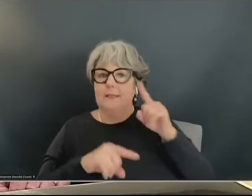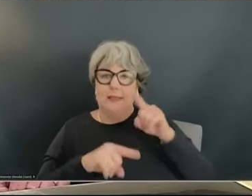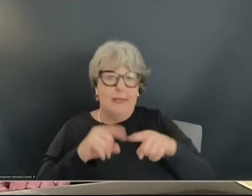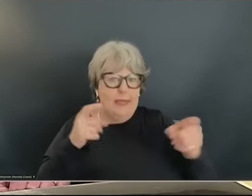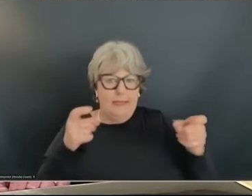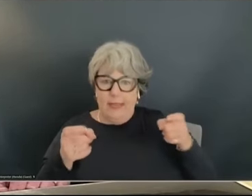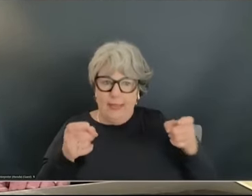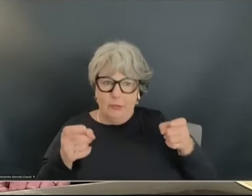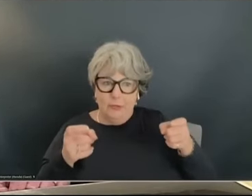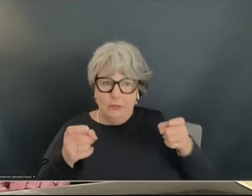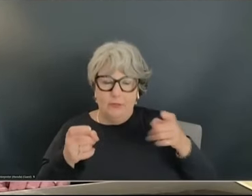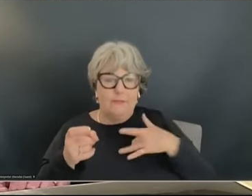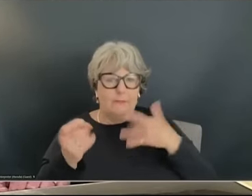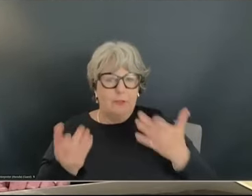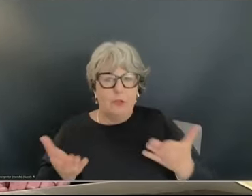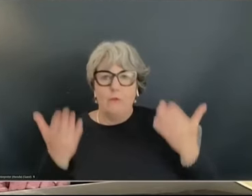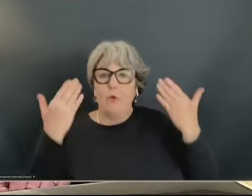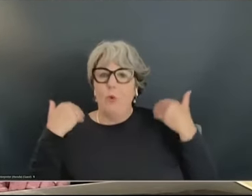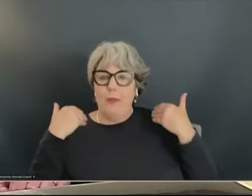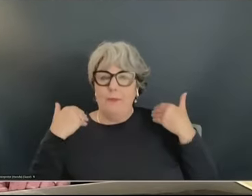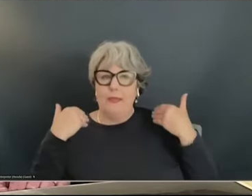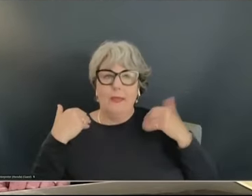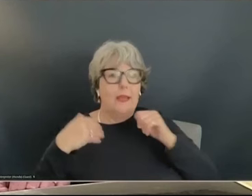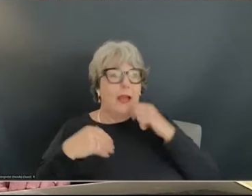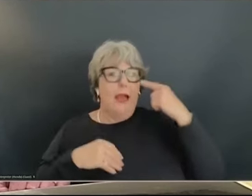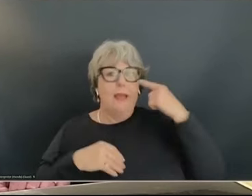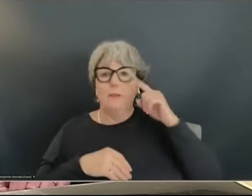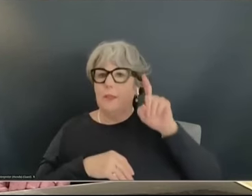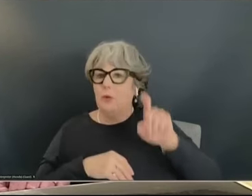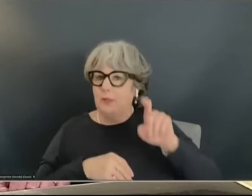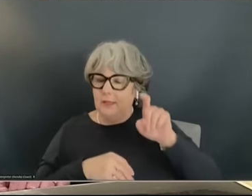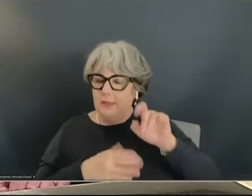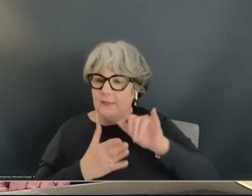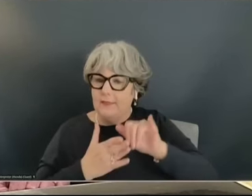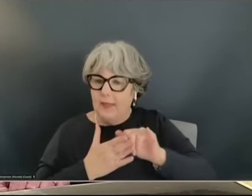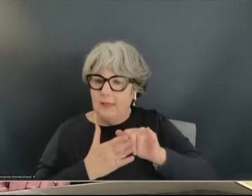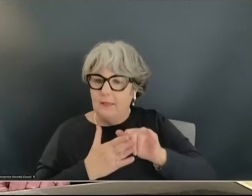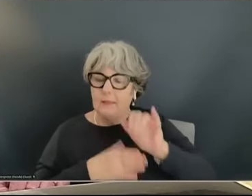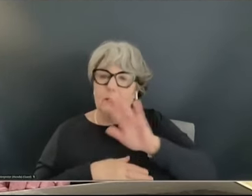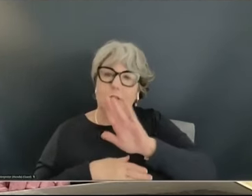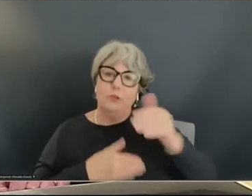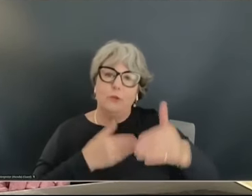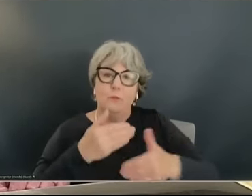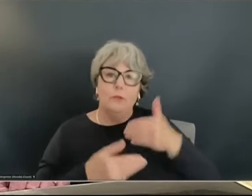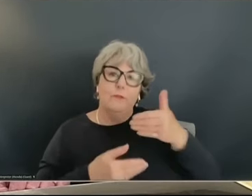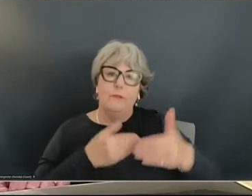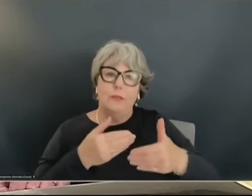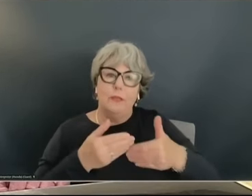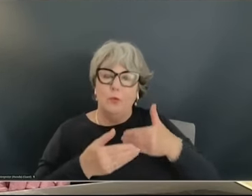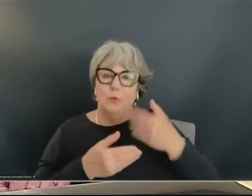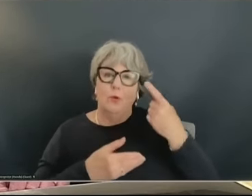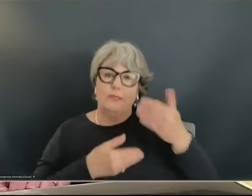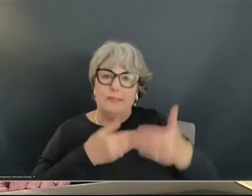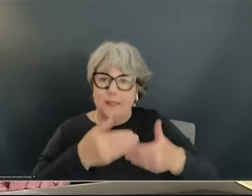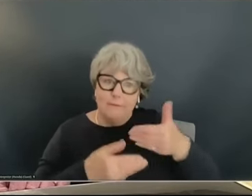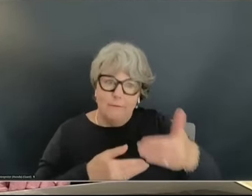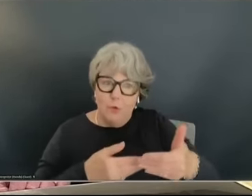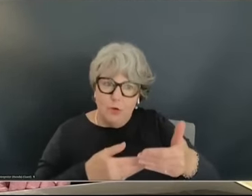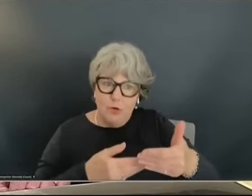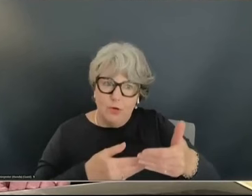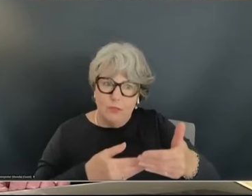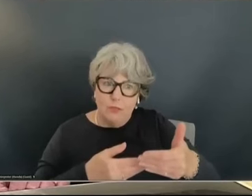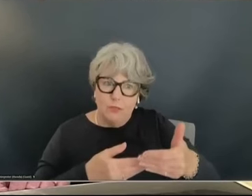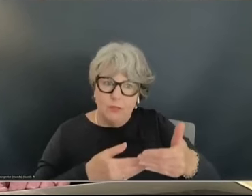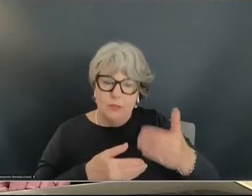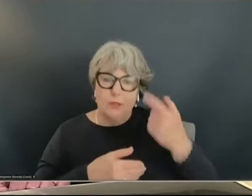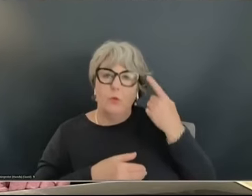It's overwhelming. I don't think we need that. I think you're moving one step forward. This is just one